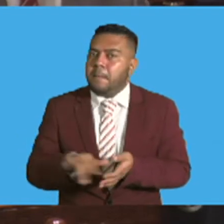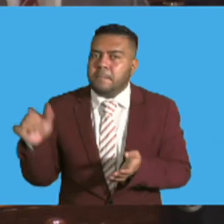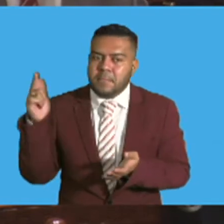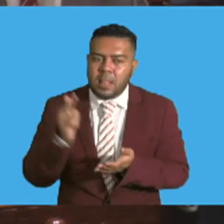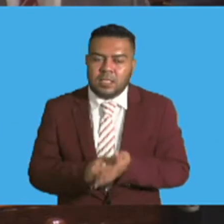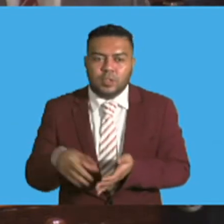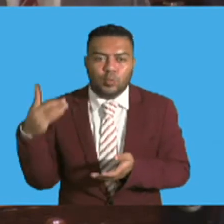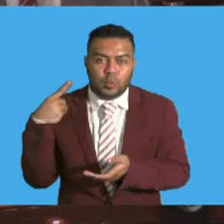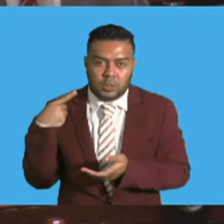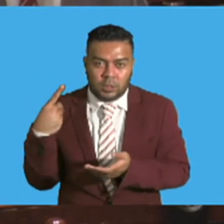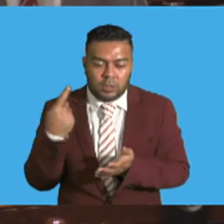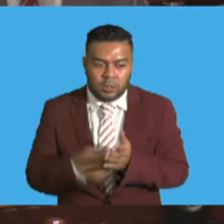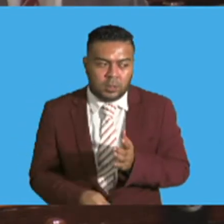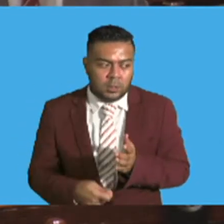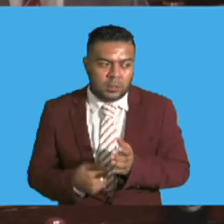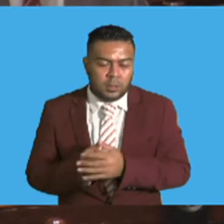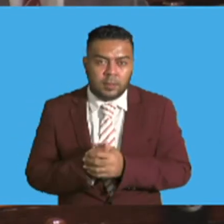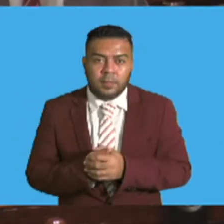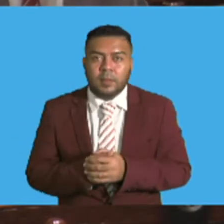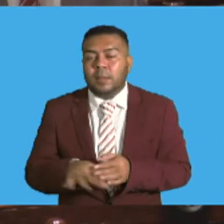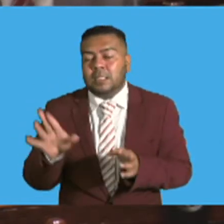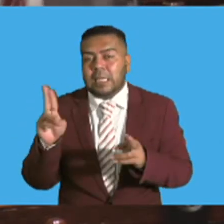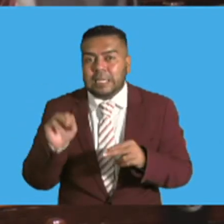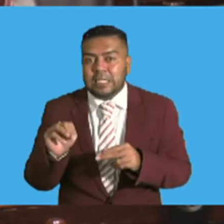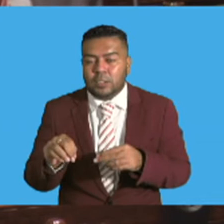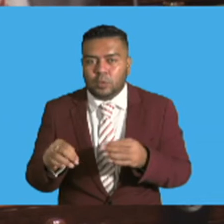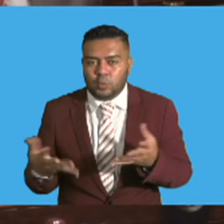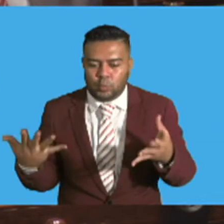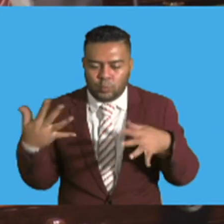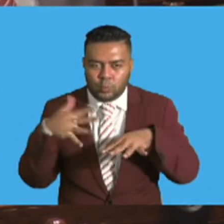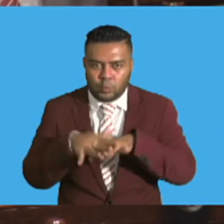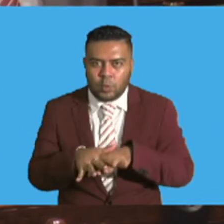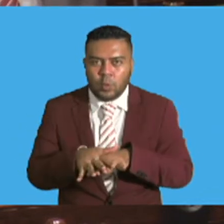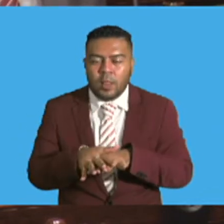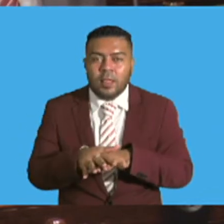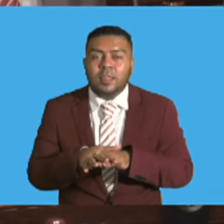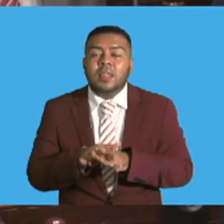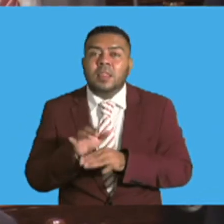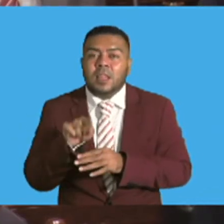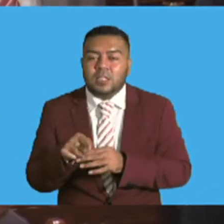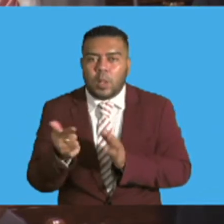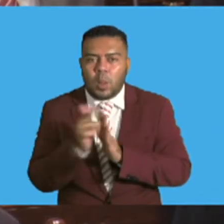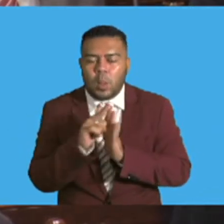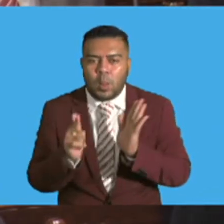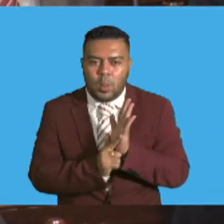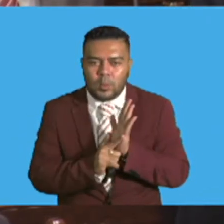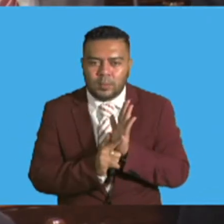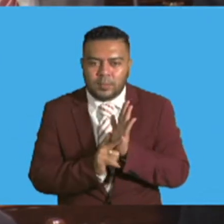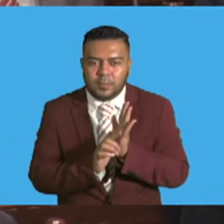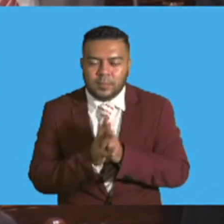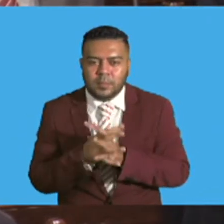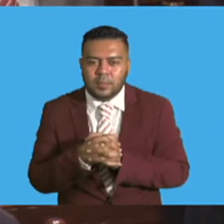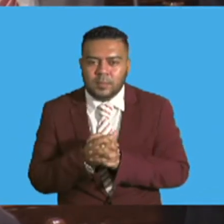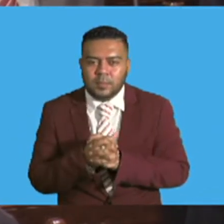should be paying. But there is, of course, a need to harmonize these laws, and we have got a particular process in place, and we'd like